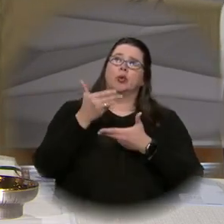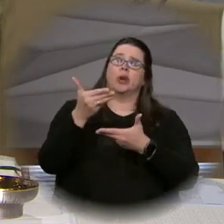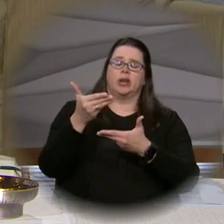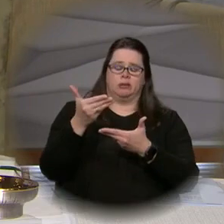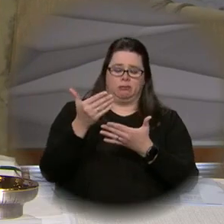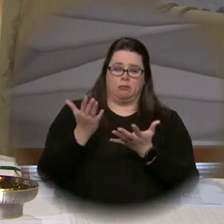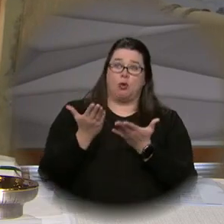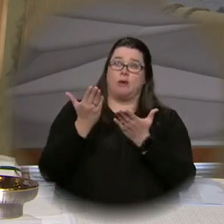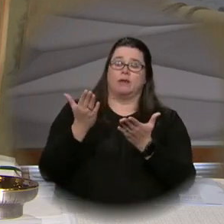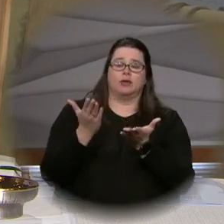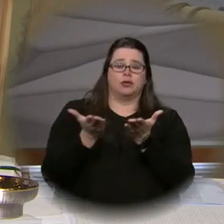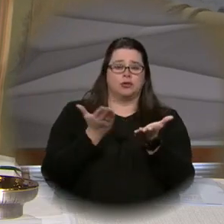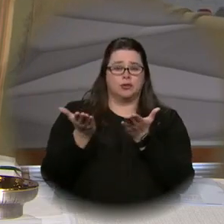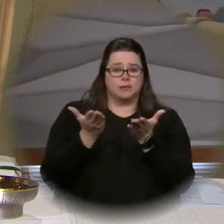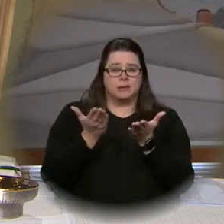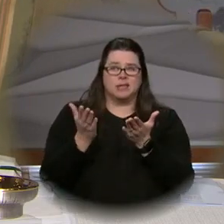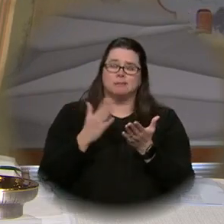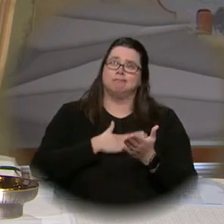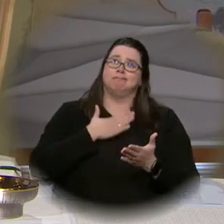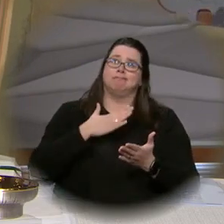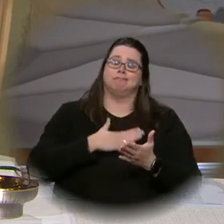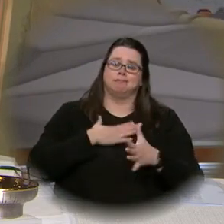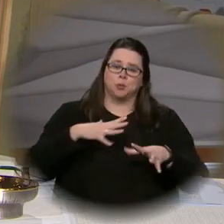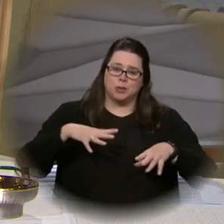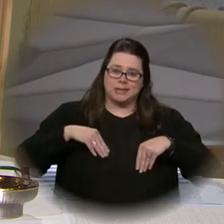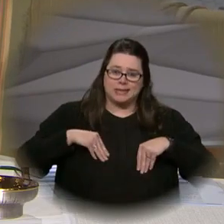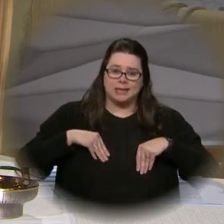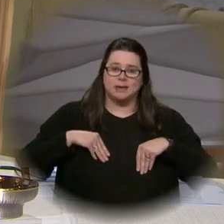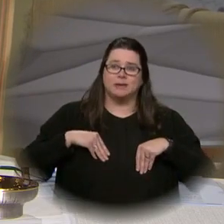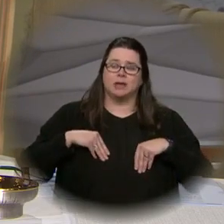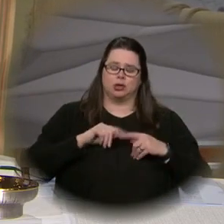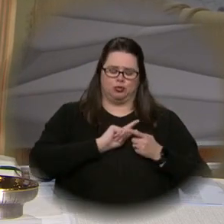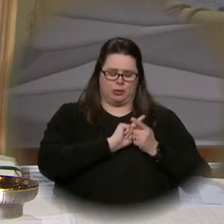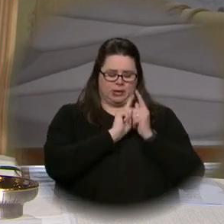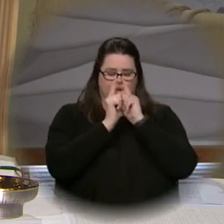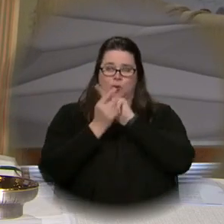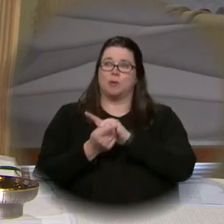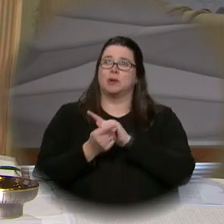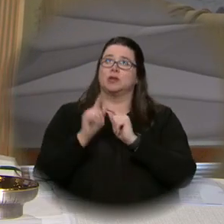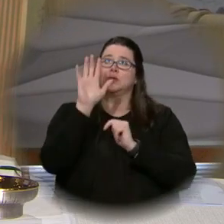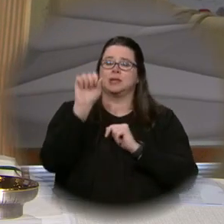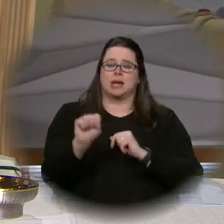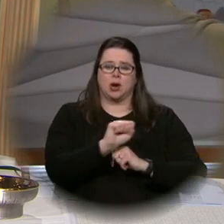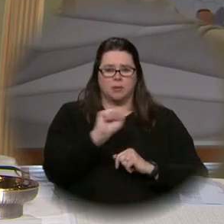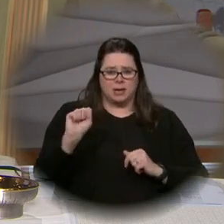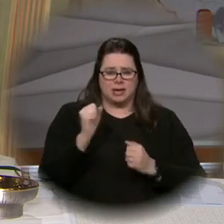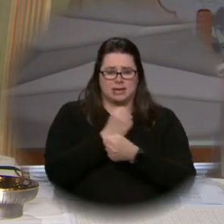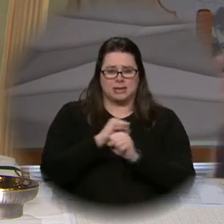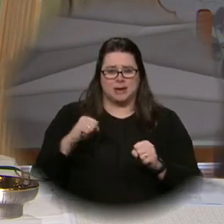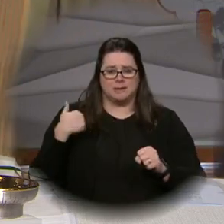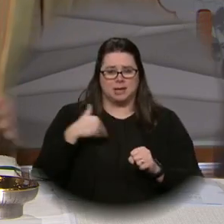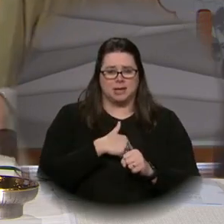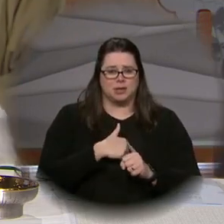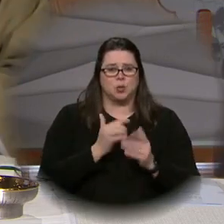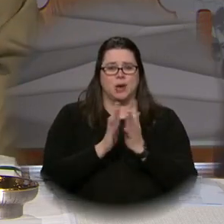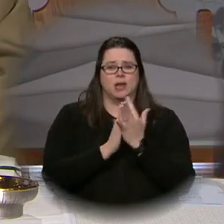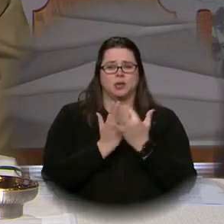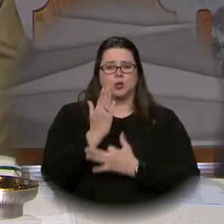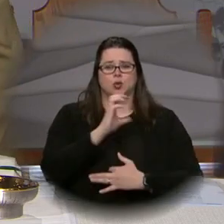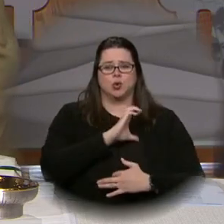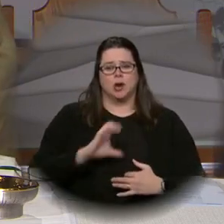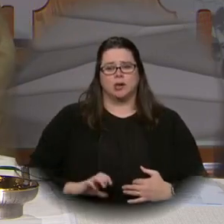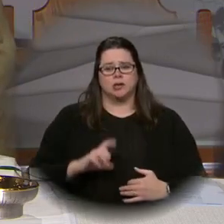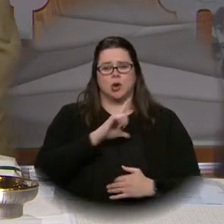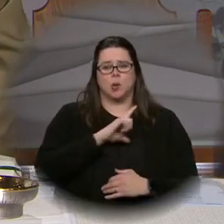these offerings of our service. Be pleased to receive them, we pray, and transform them into the sacrament of our redemption. We ask this